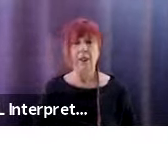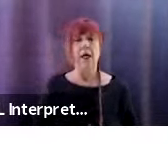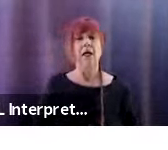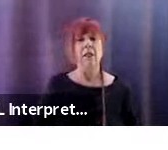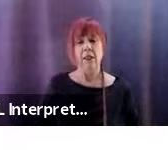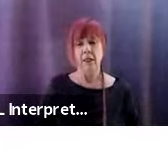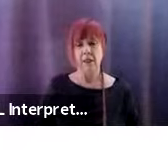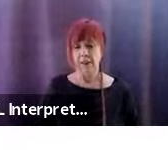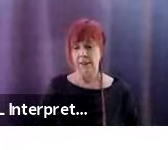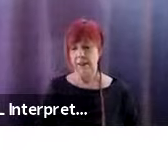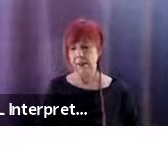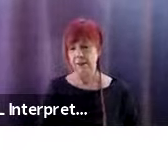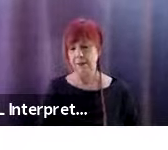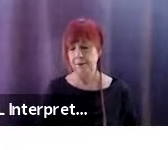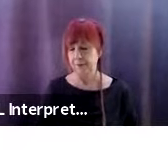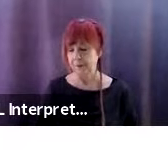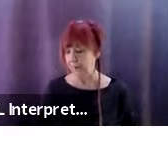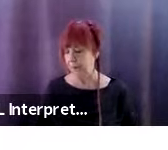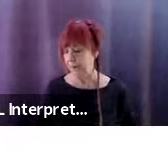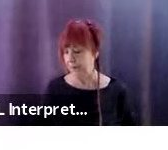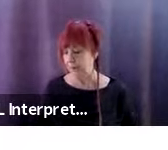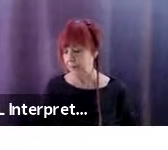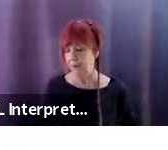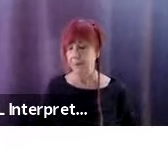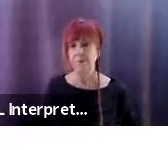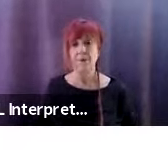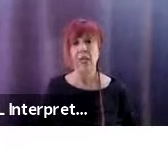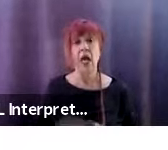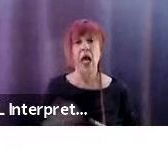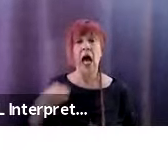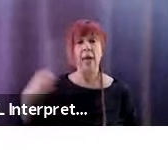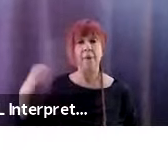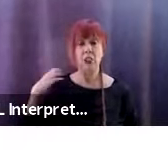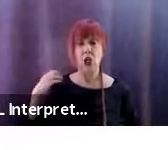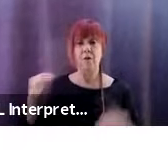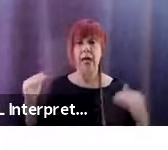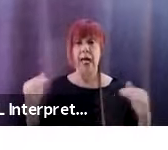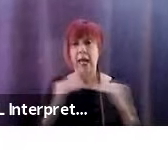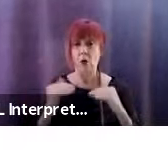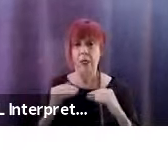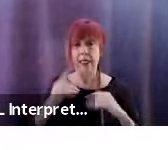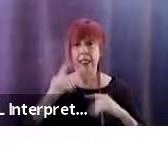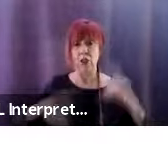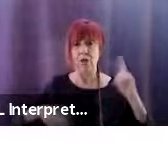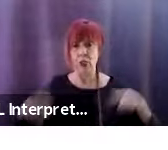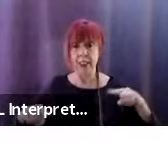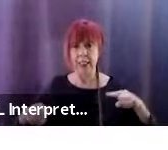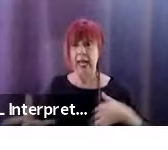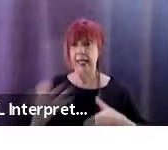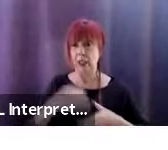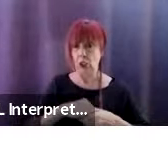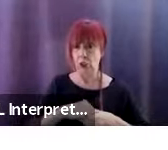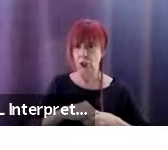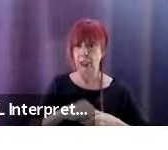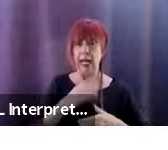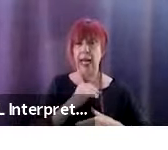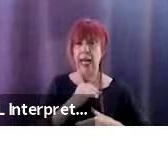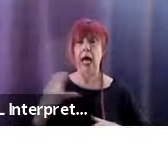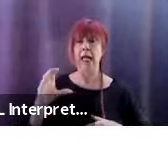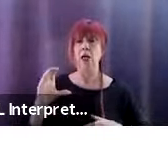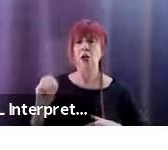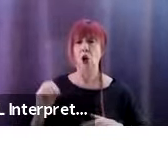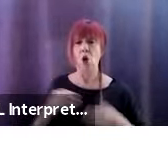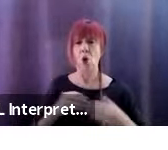I also serve as our chair of our Diversity, Equity, and Inclusion Leadership Council, and I get to co-lead our